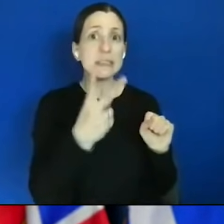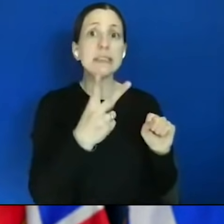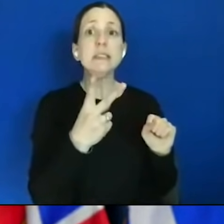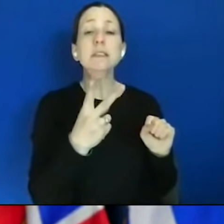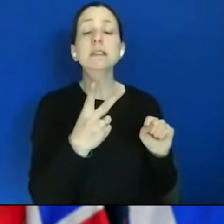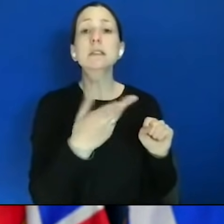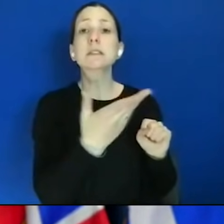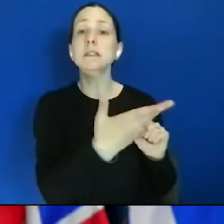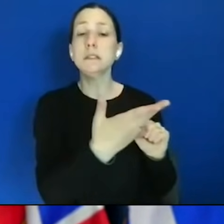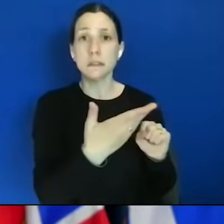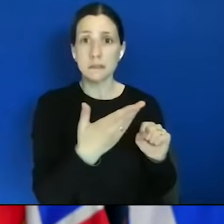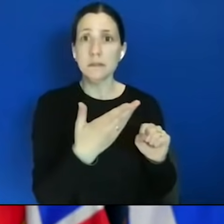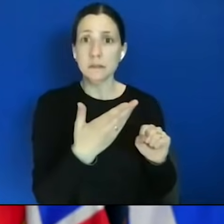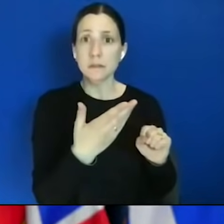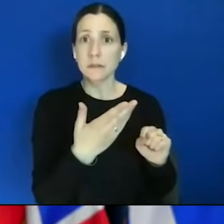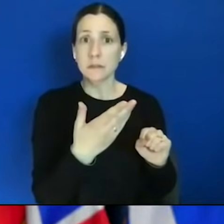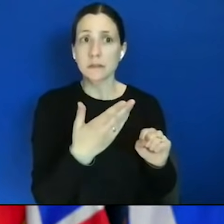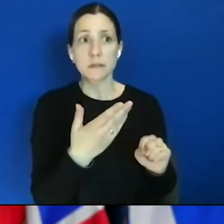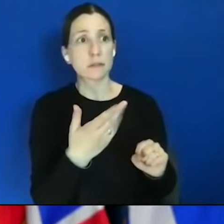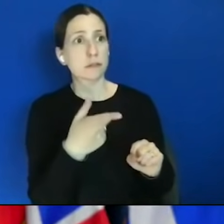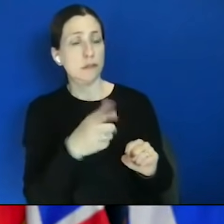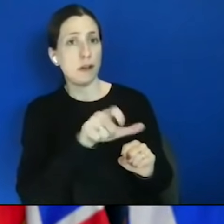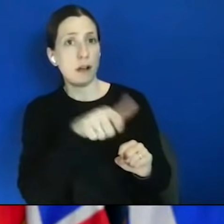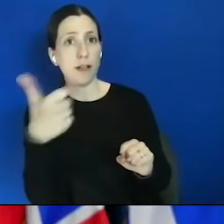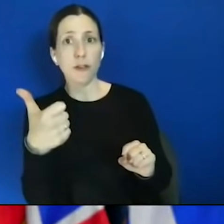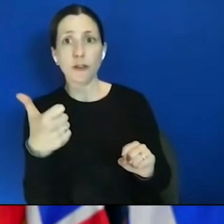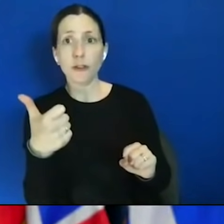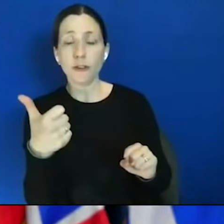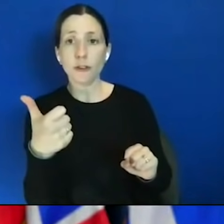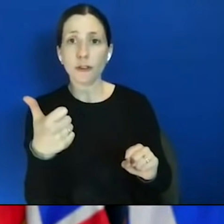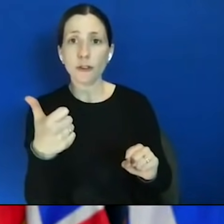return above the levels of other